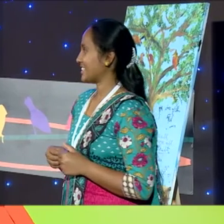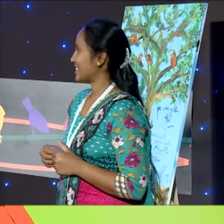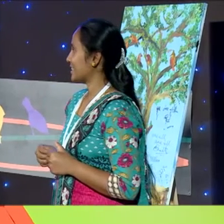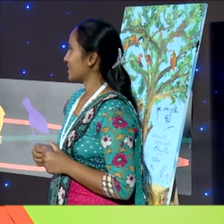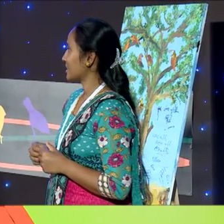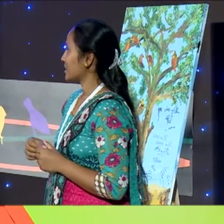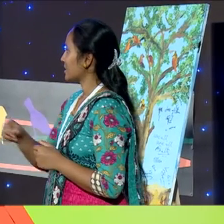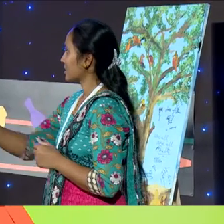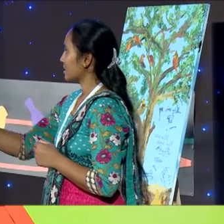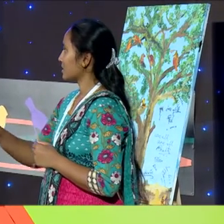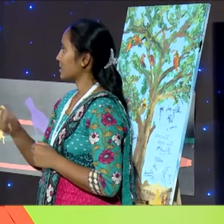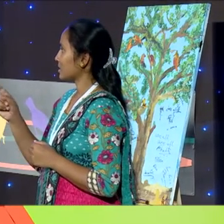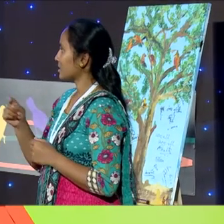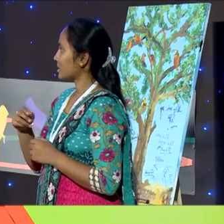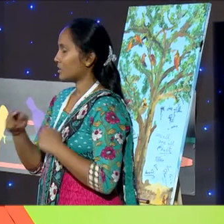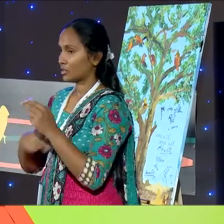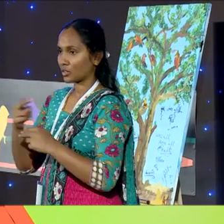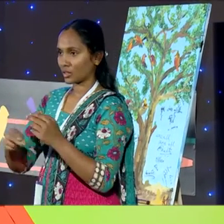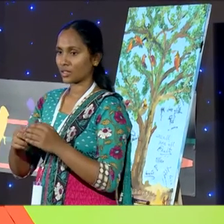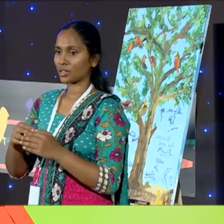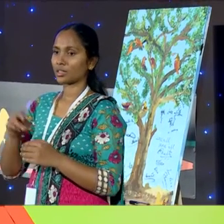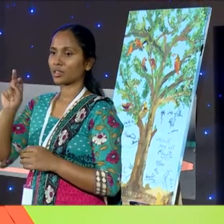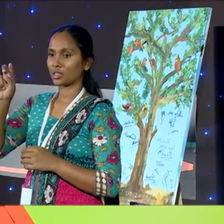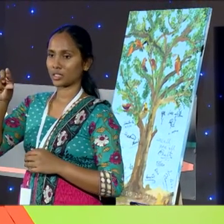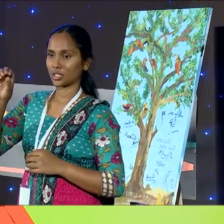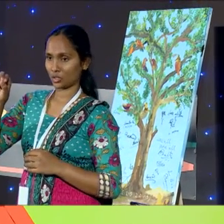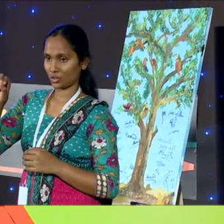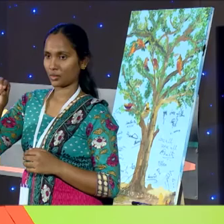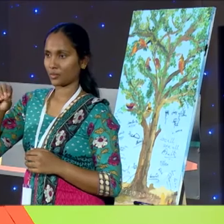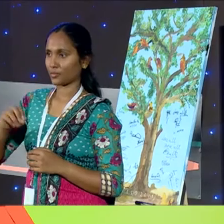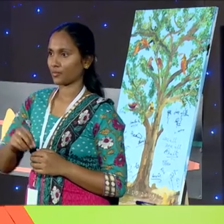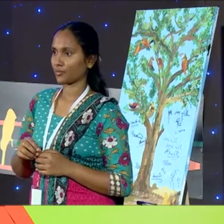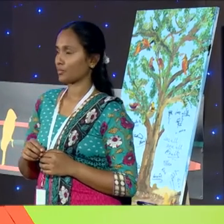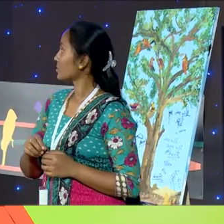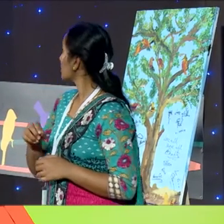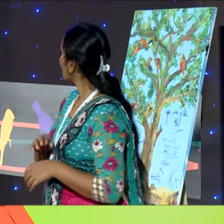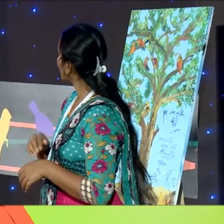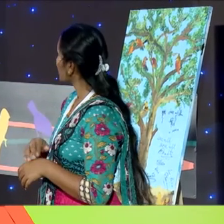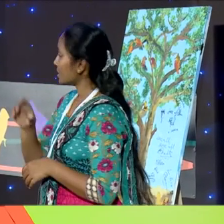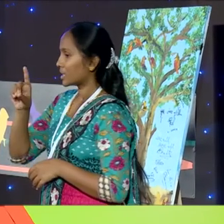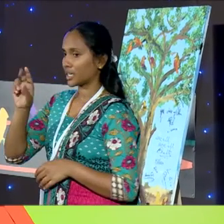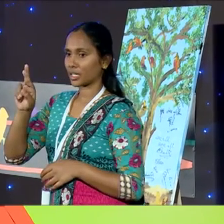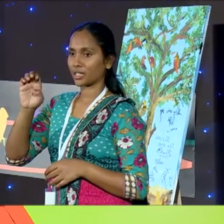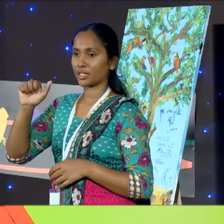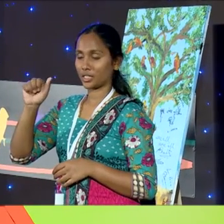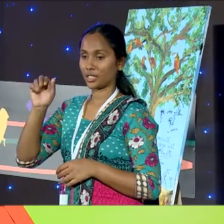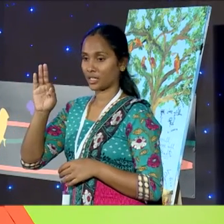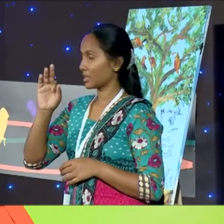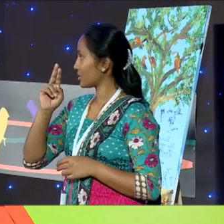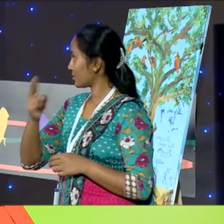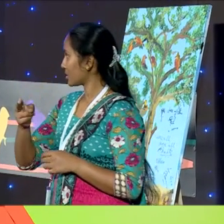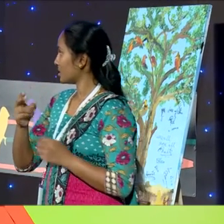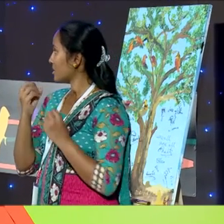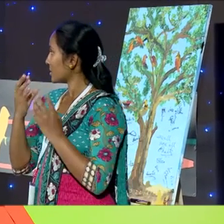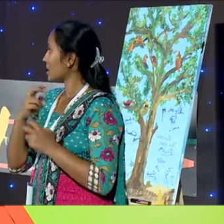And we ran an NGO for the oceans, and it's called Reforge. And after trying very hard for